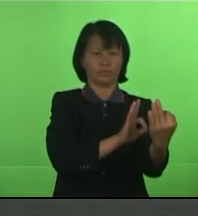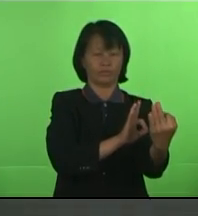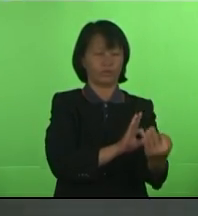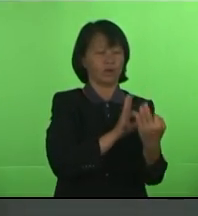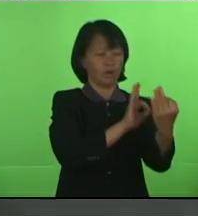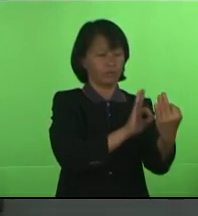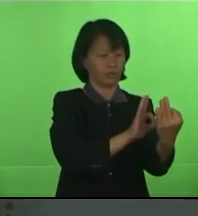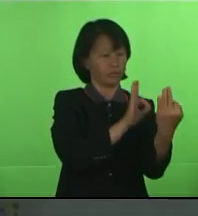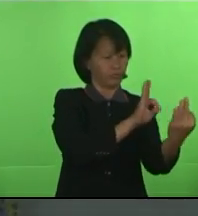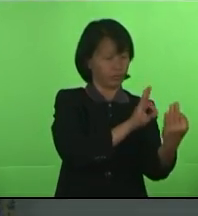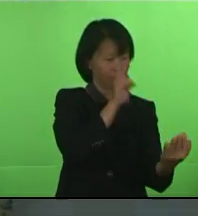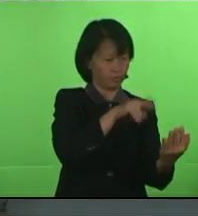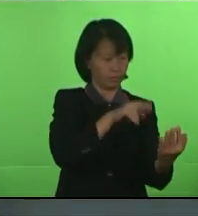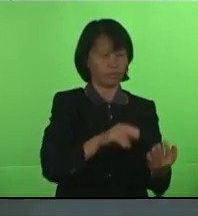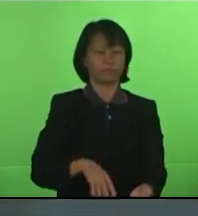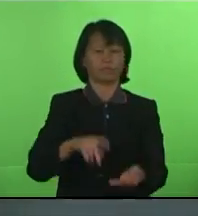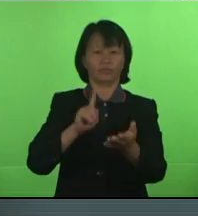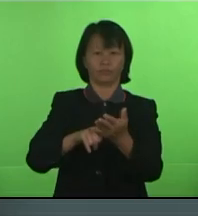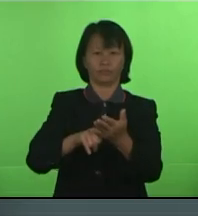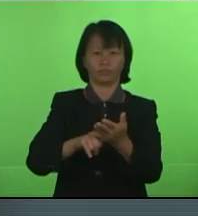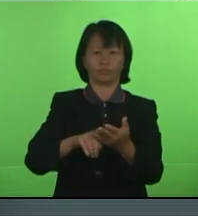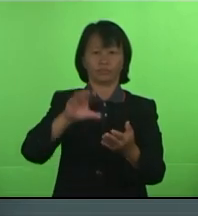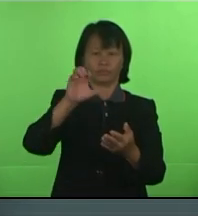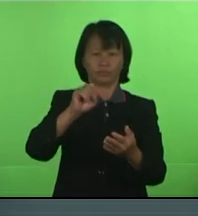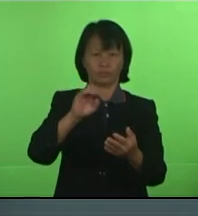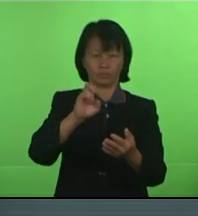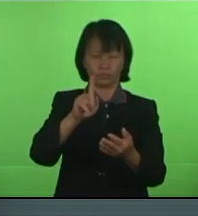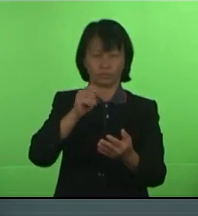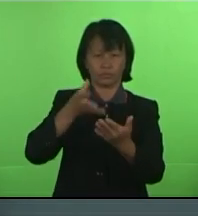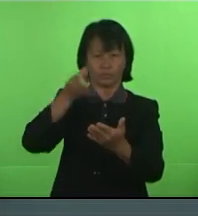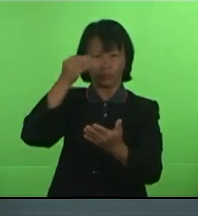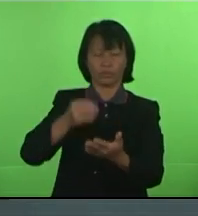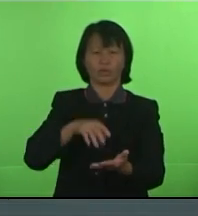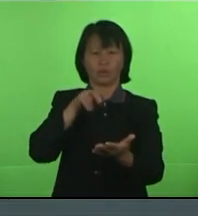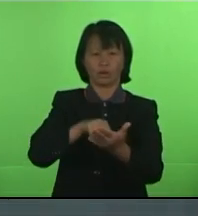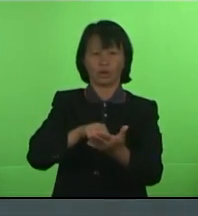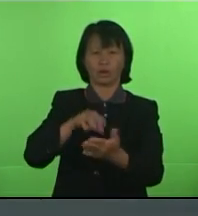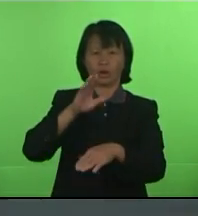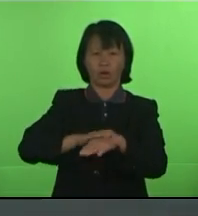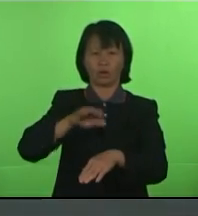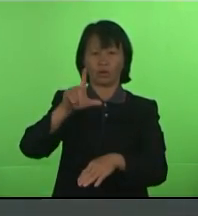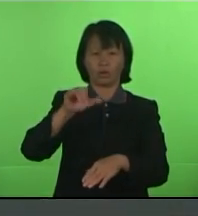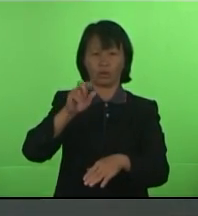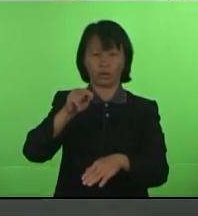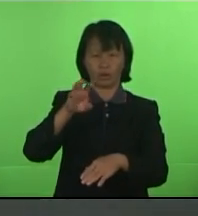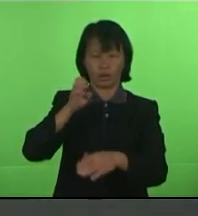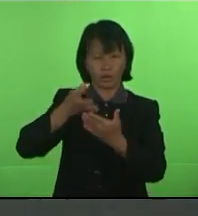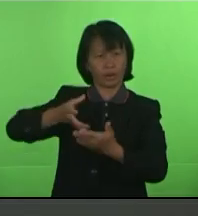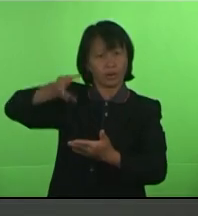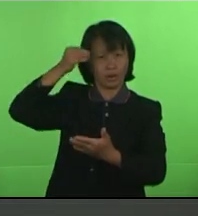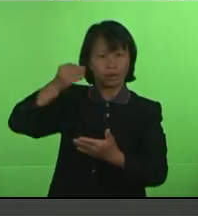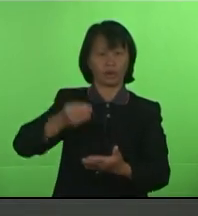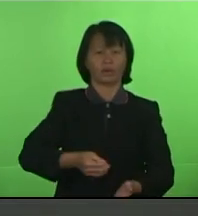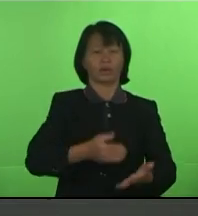environment. Self-managed learning, online learning. Okay, this, in